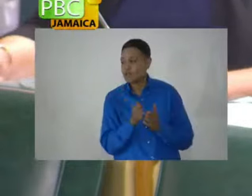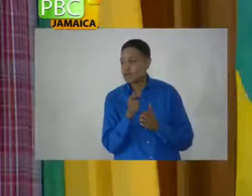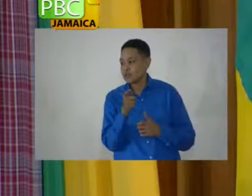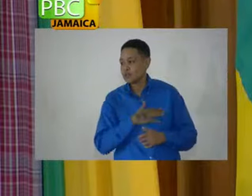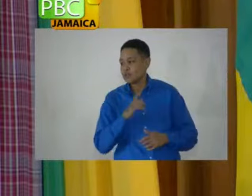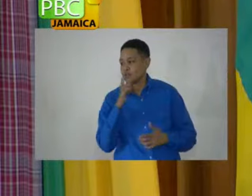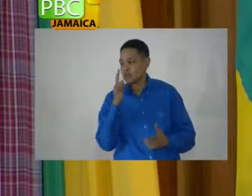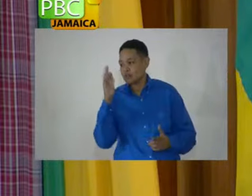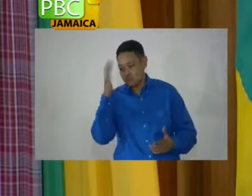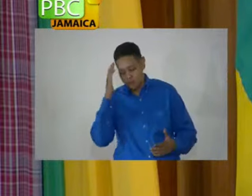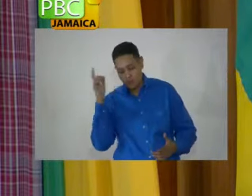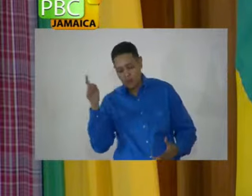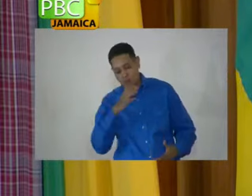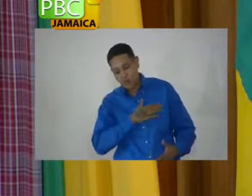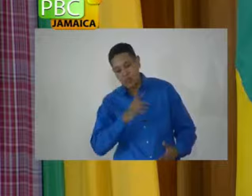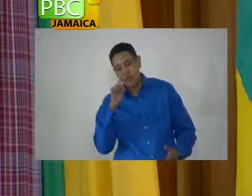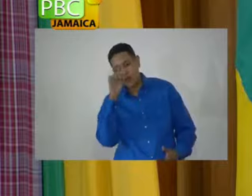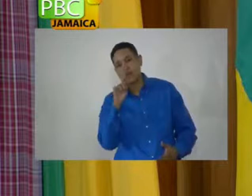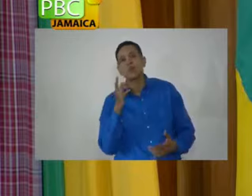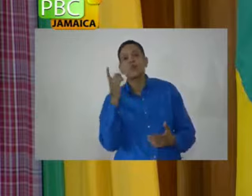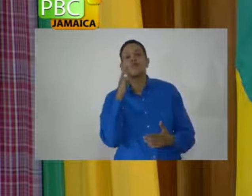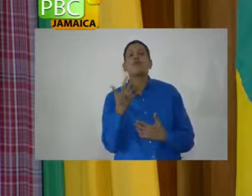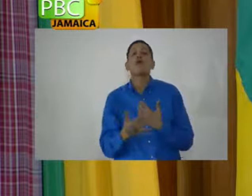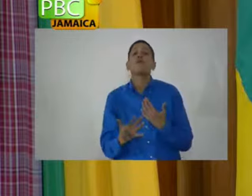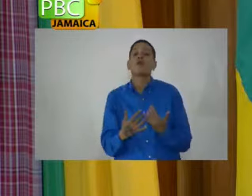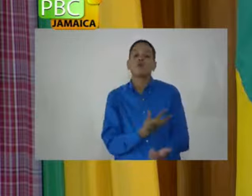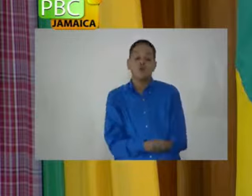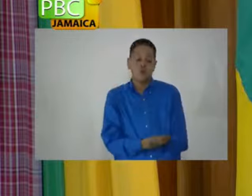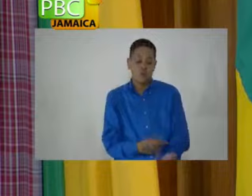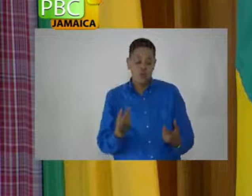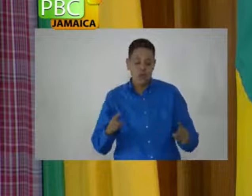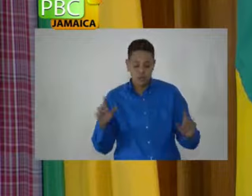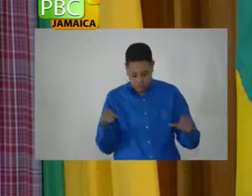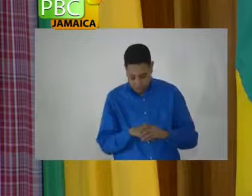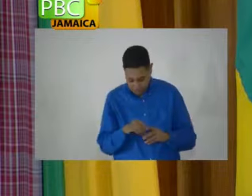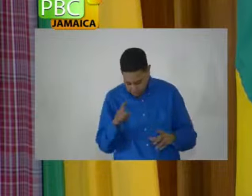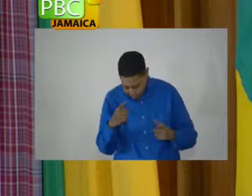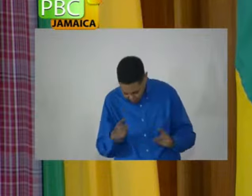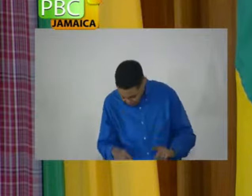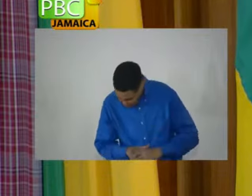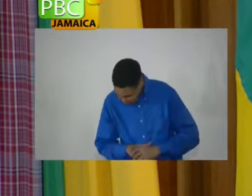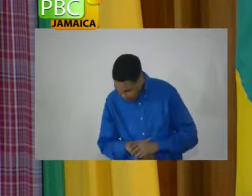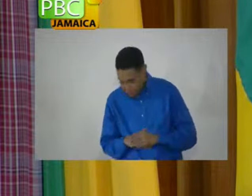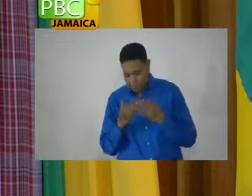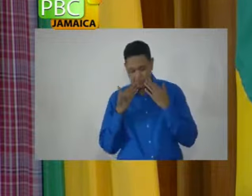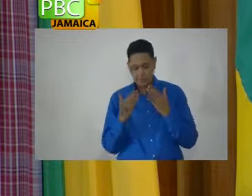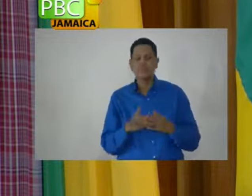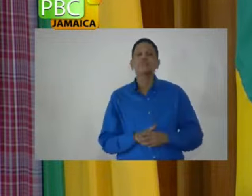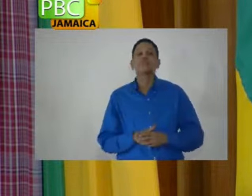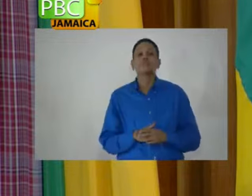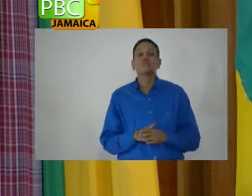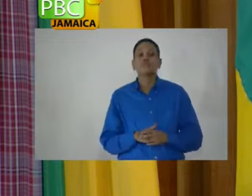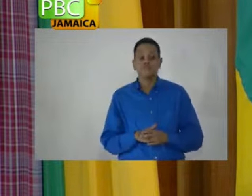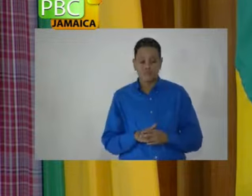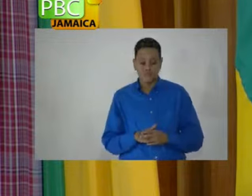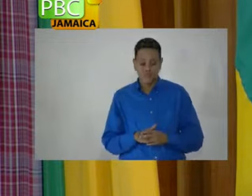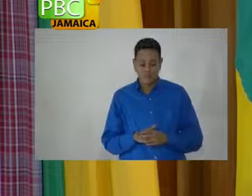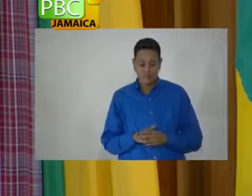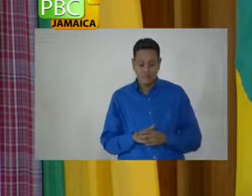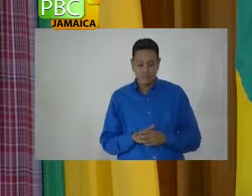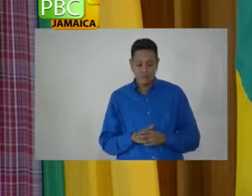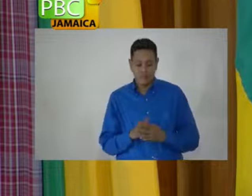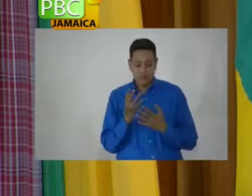Please let her know your willingness and your intent to partake in the blood drive once the screening